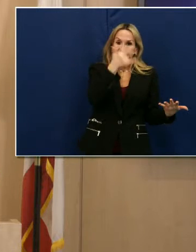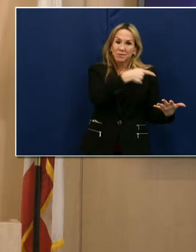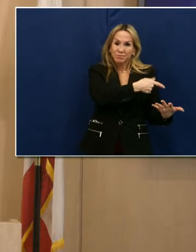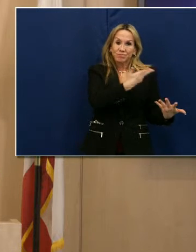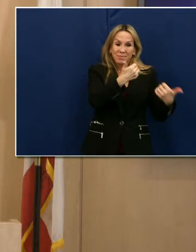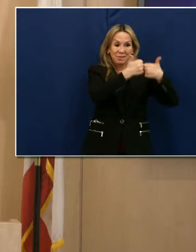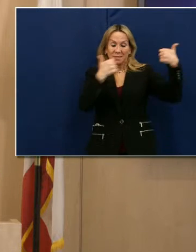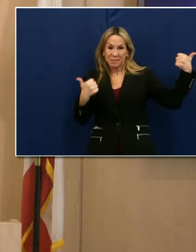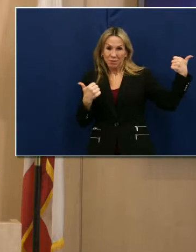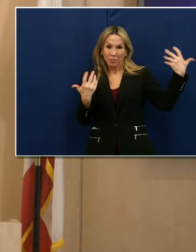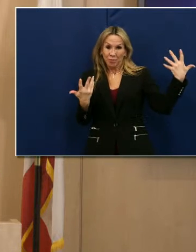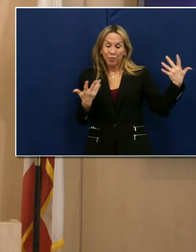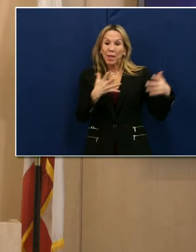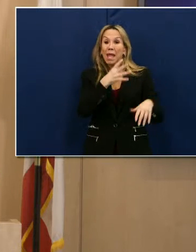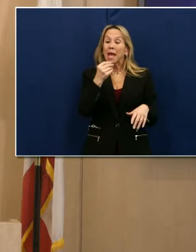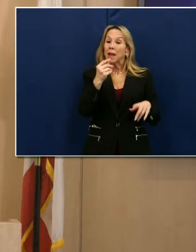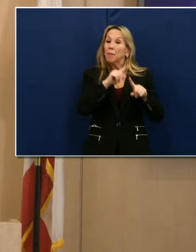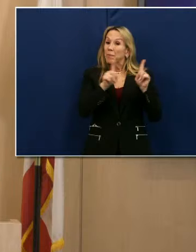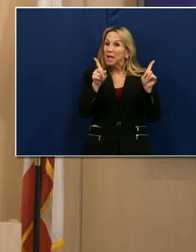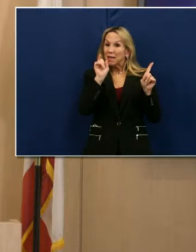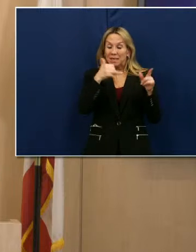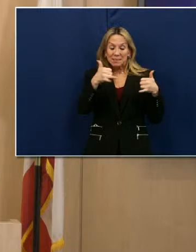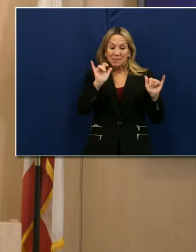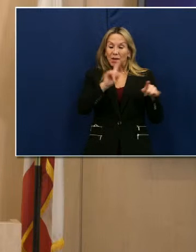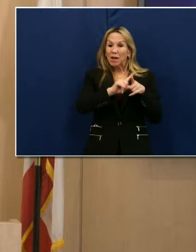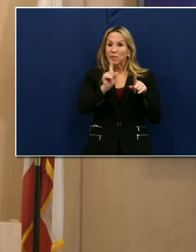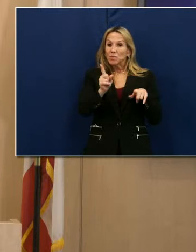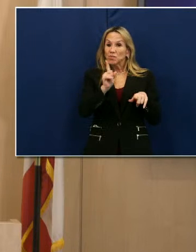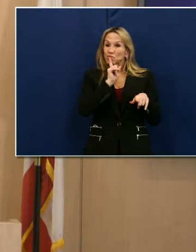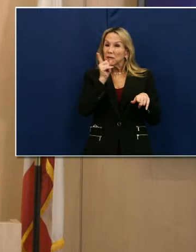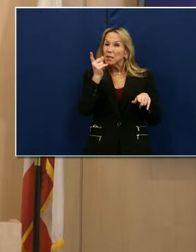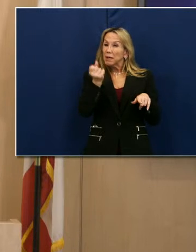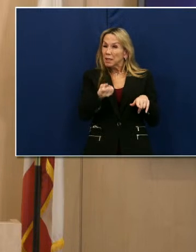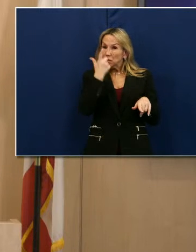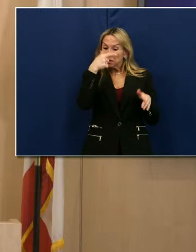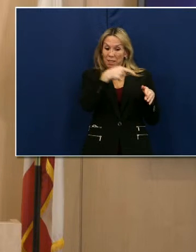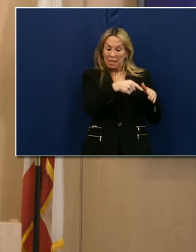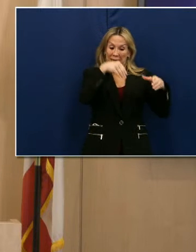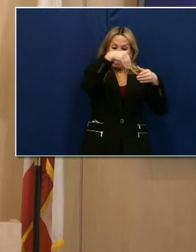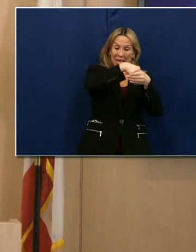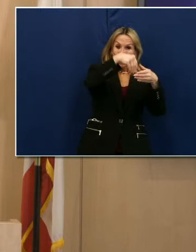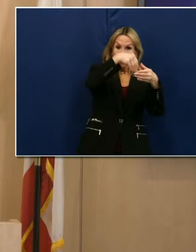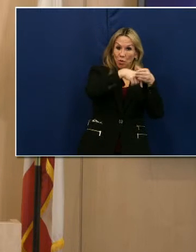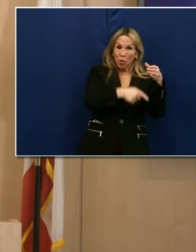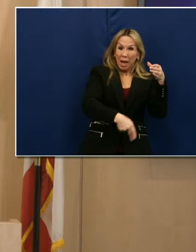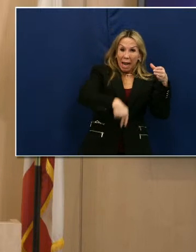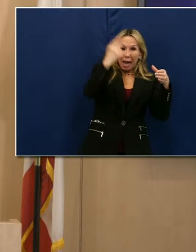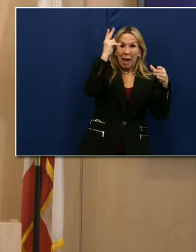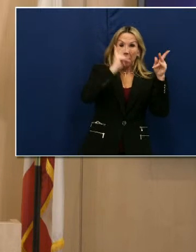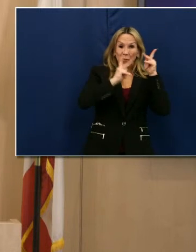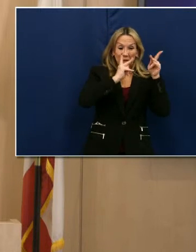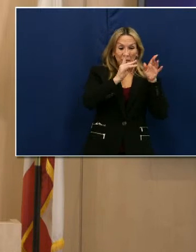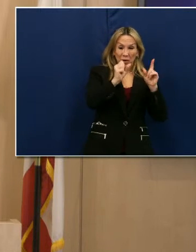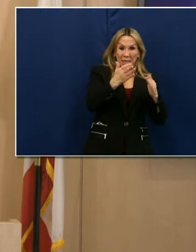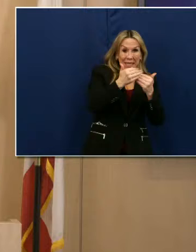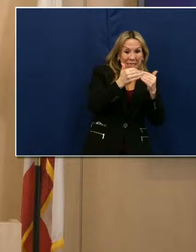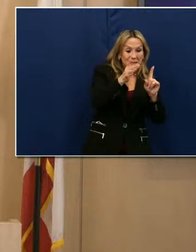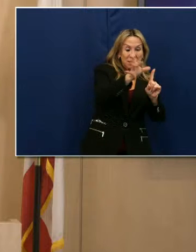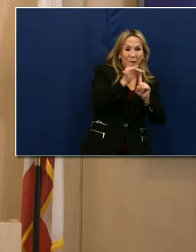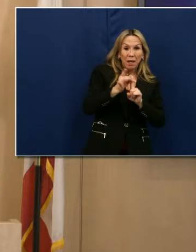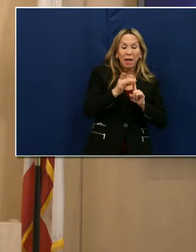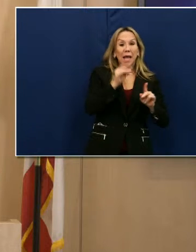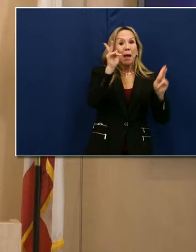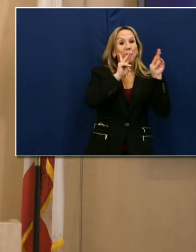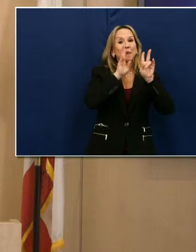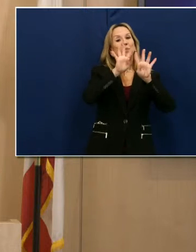is presented from indoor settings with large number of people for high intensity of duration and exposure, particularly in settings where people are singing